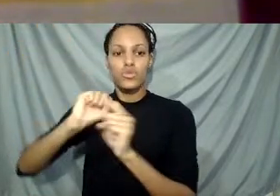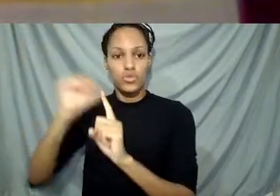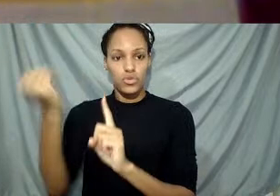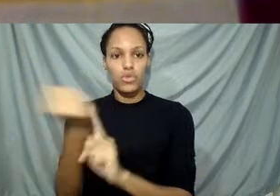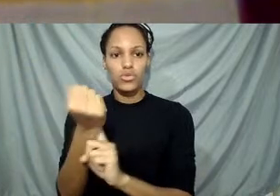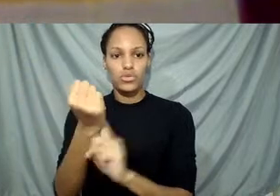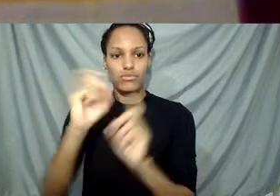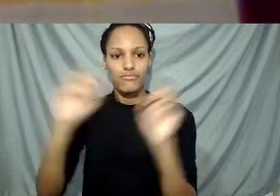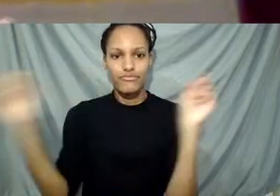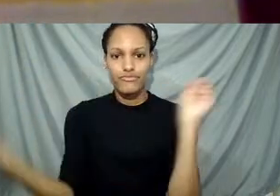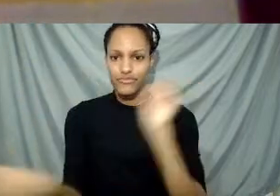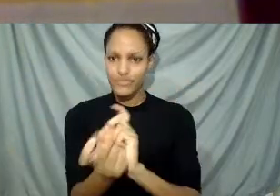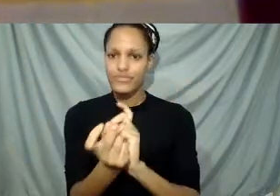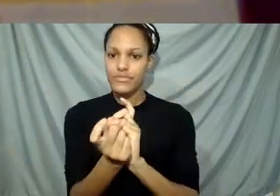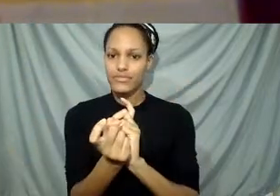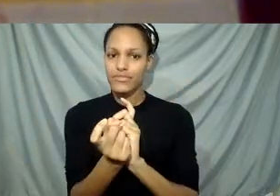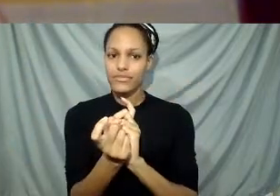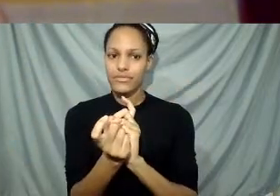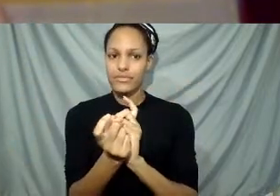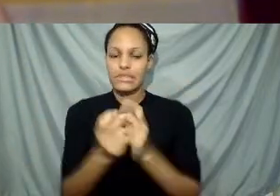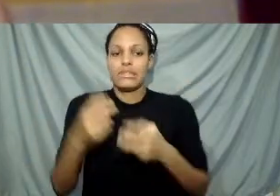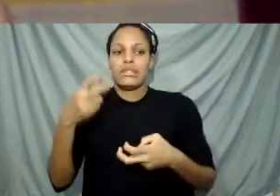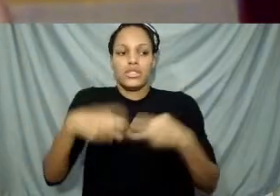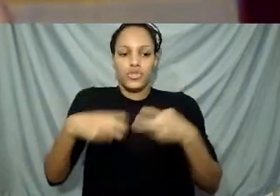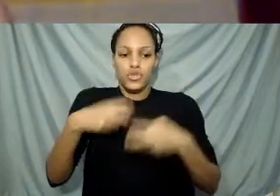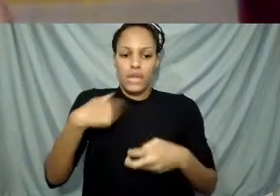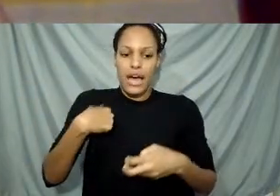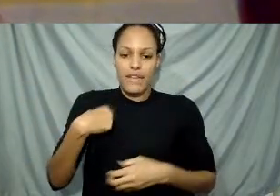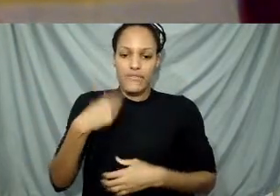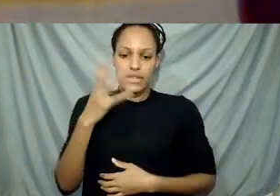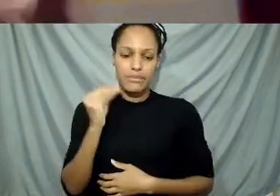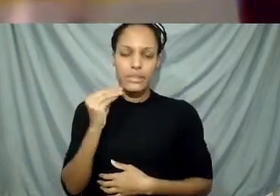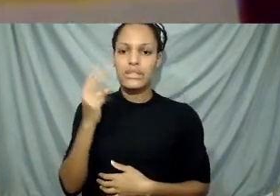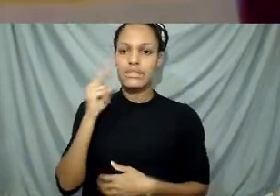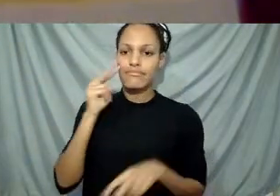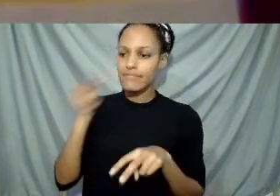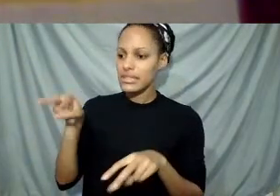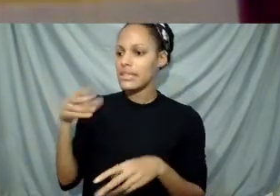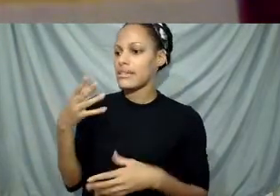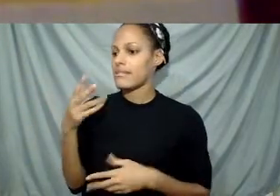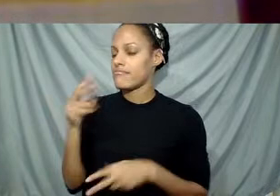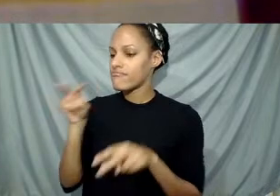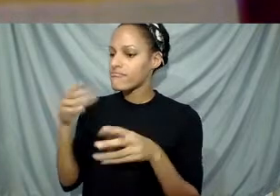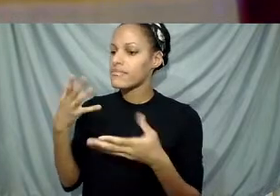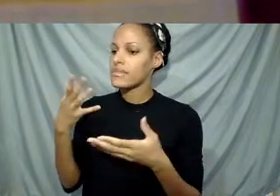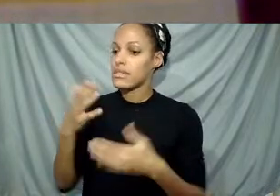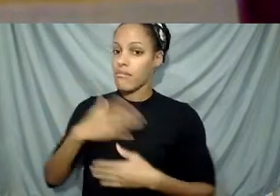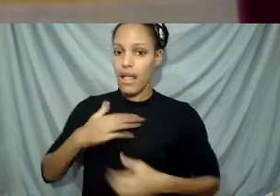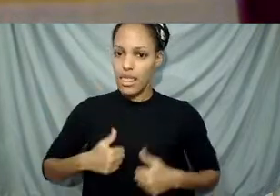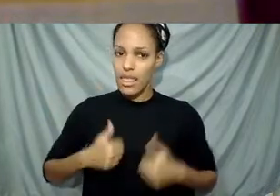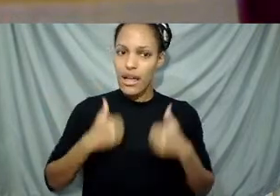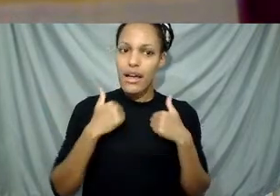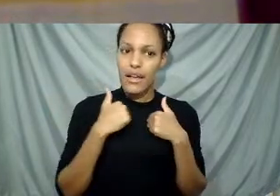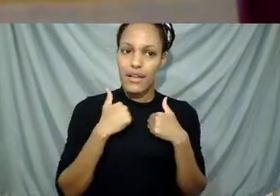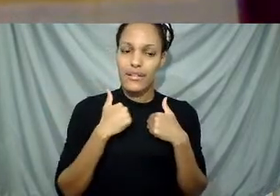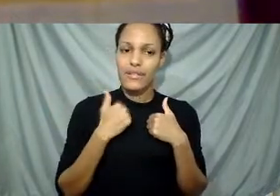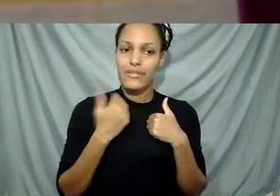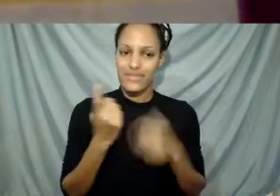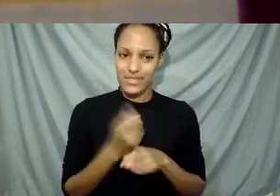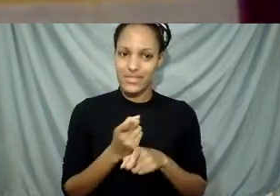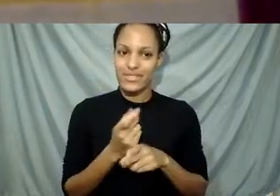that I've witnessed in my life. And so Consider Water was born, and Mama